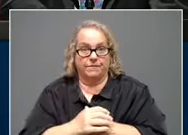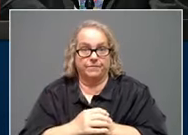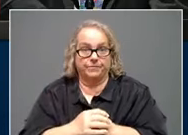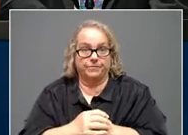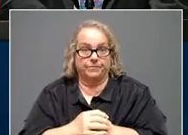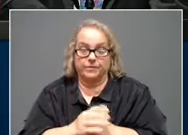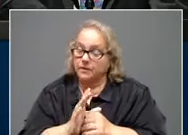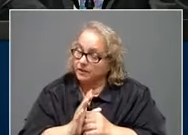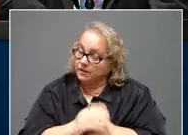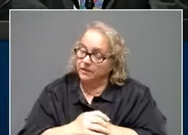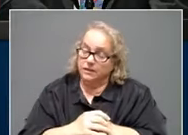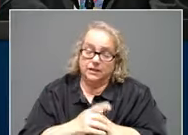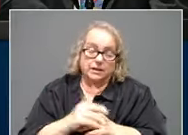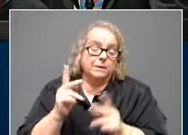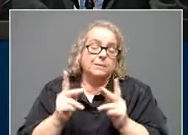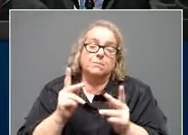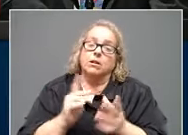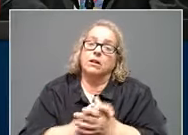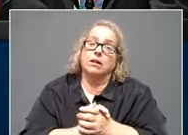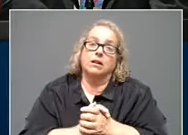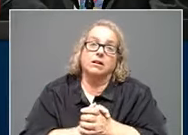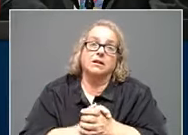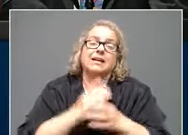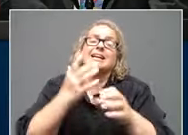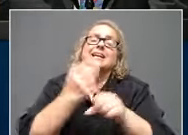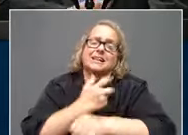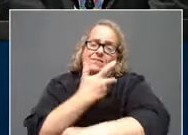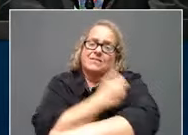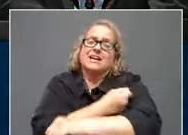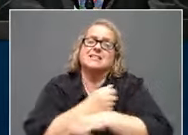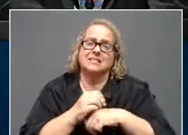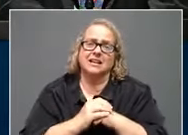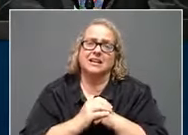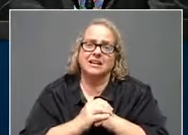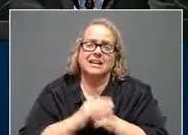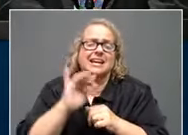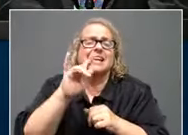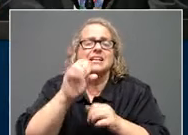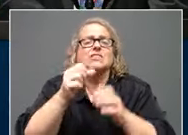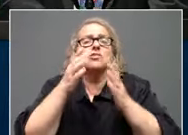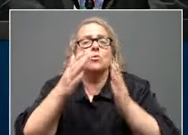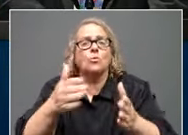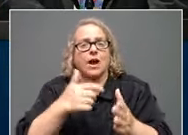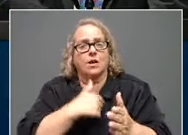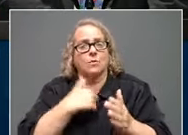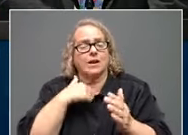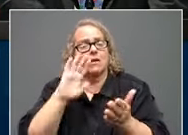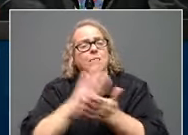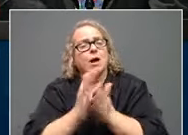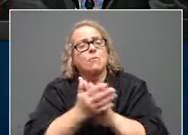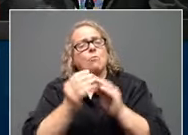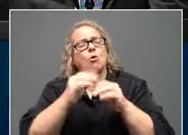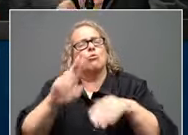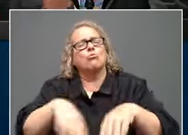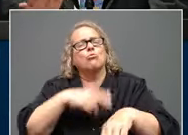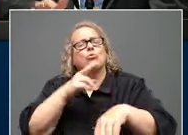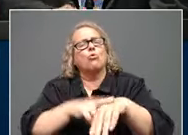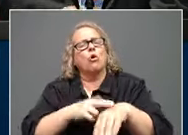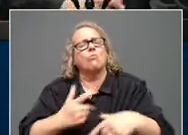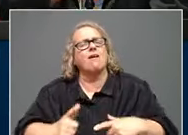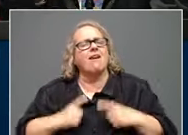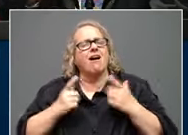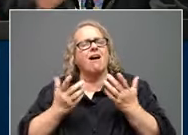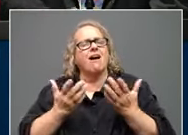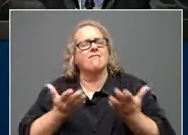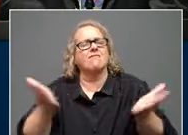Folks, get vaccinated. It is the way we return to normal. It is the way that we avoid